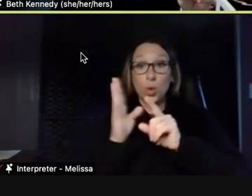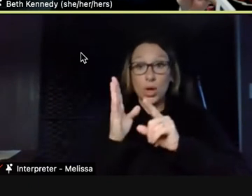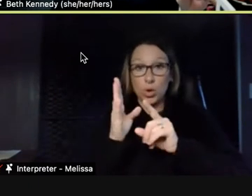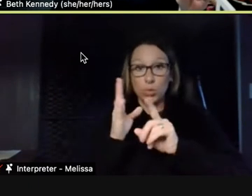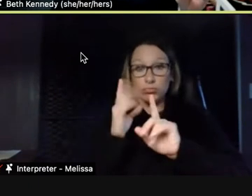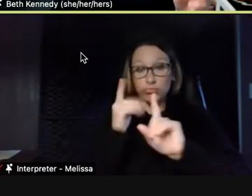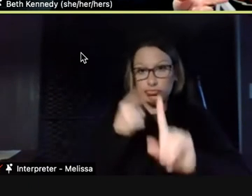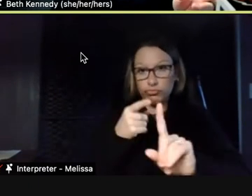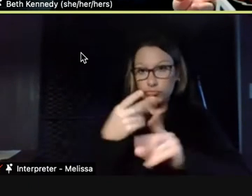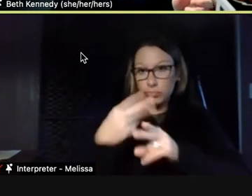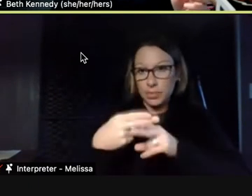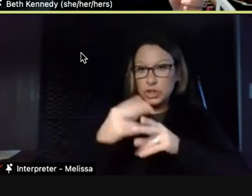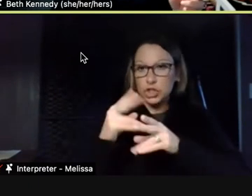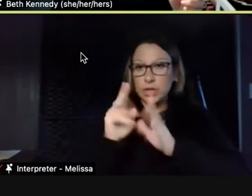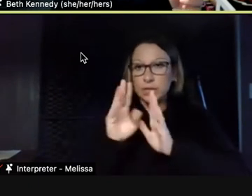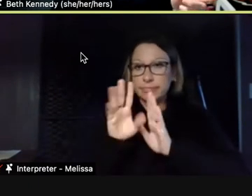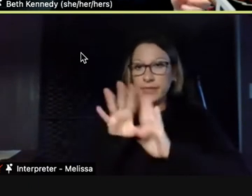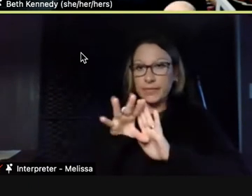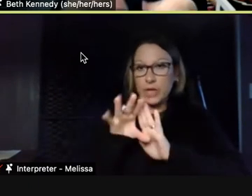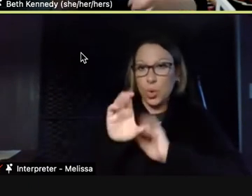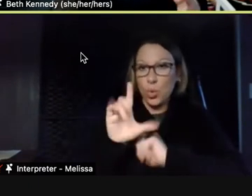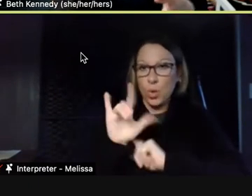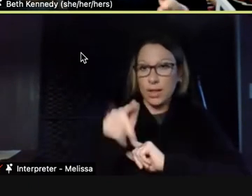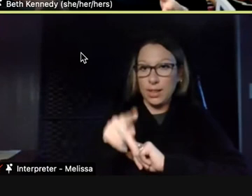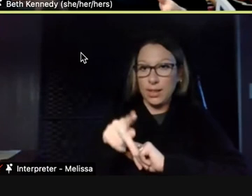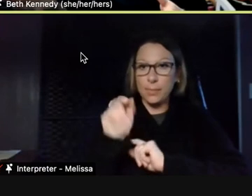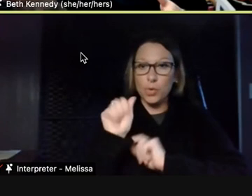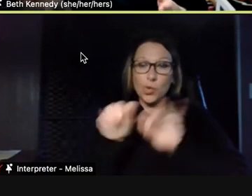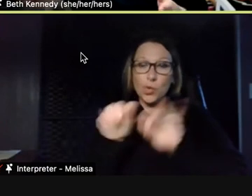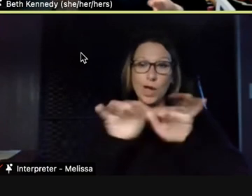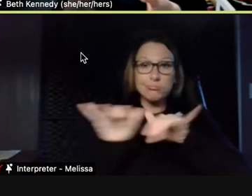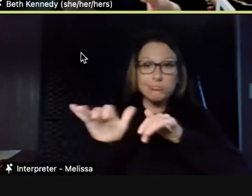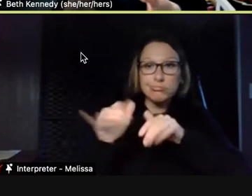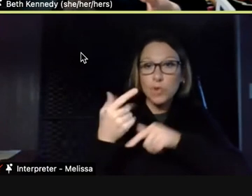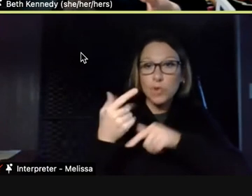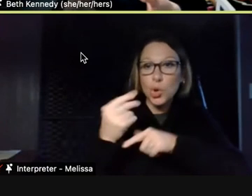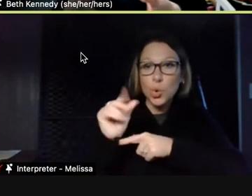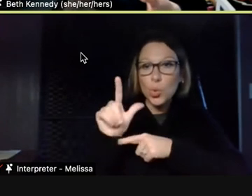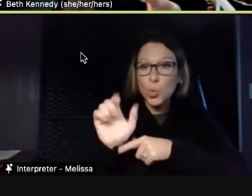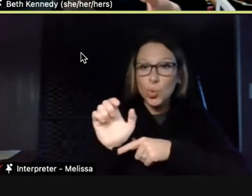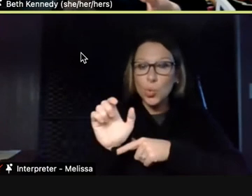clip. All you have to do is Google it or put it in your browser, whatever.